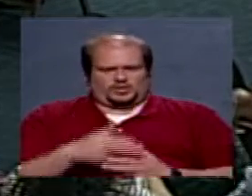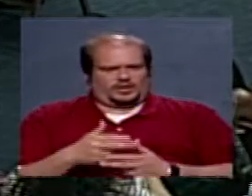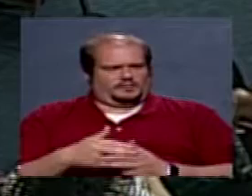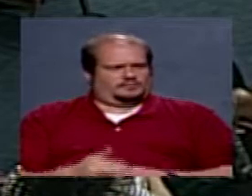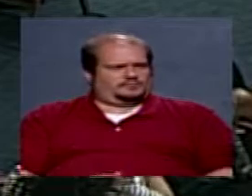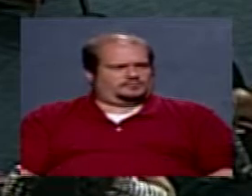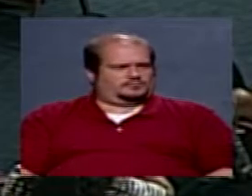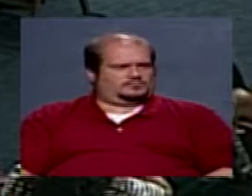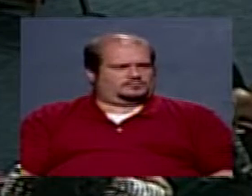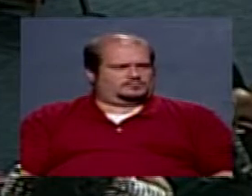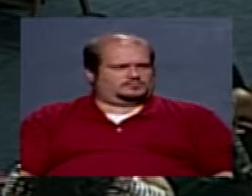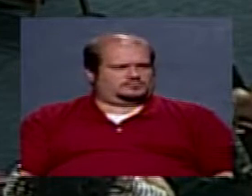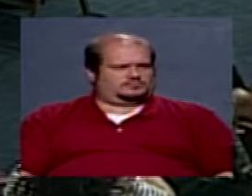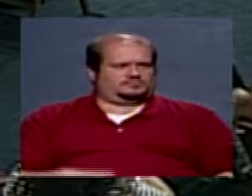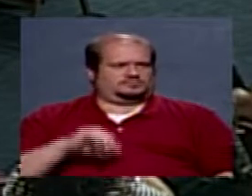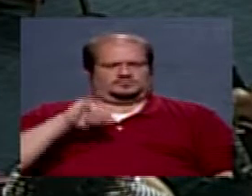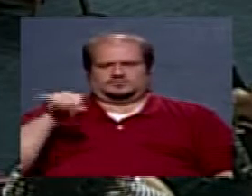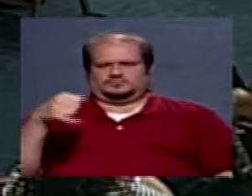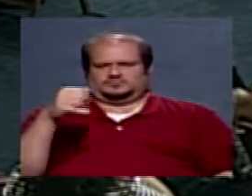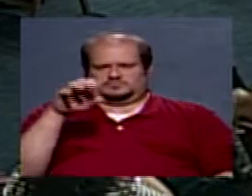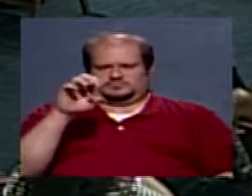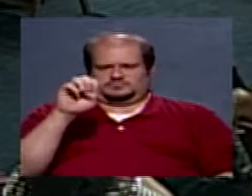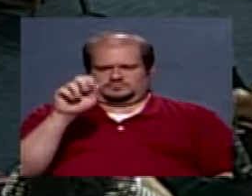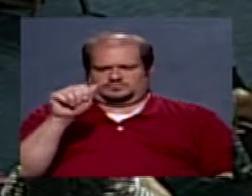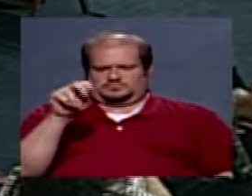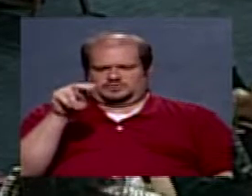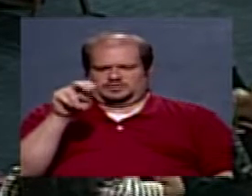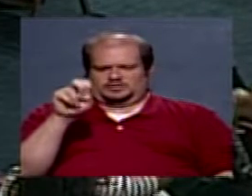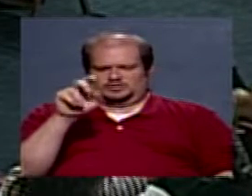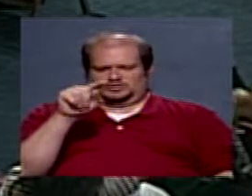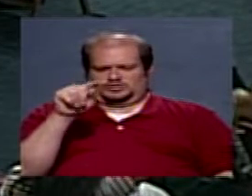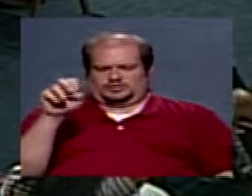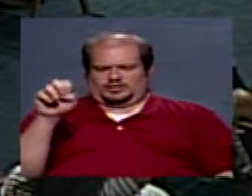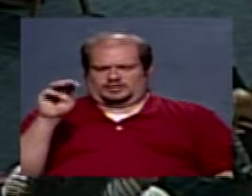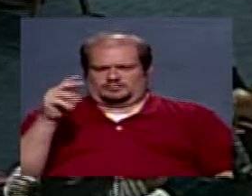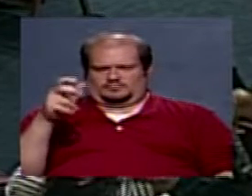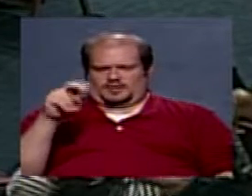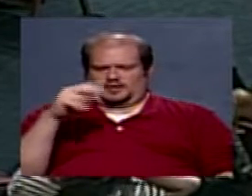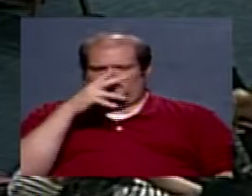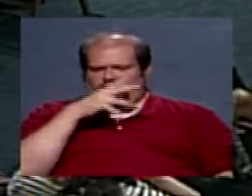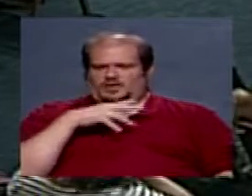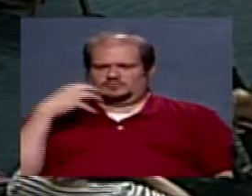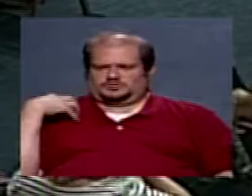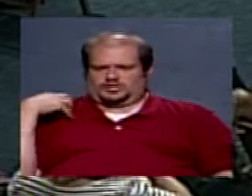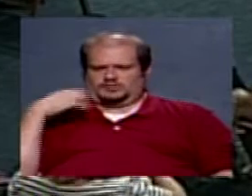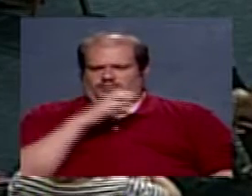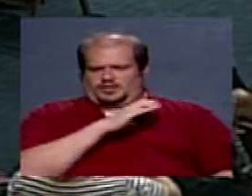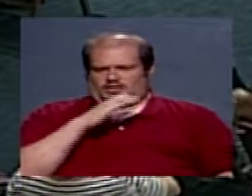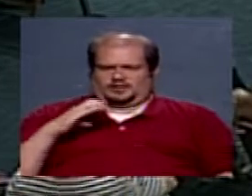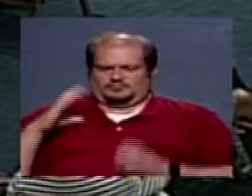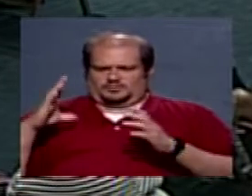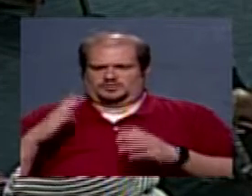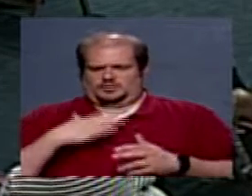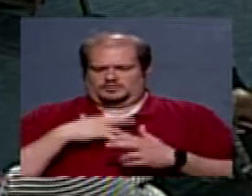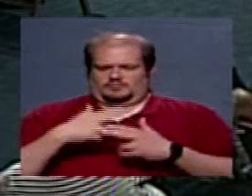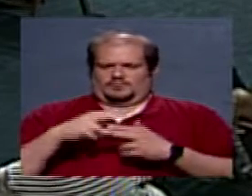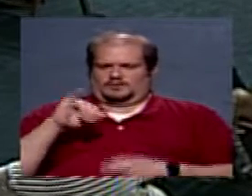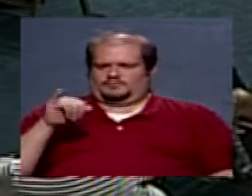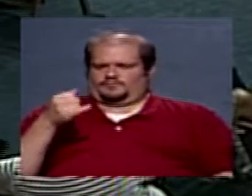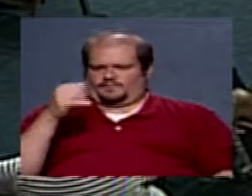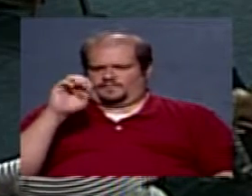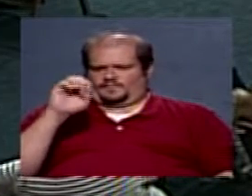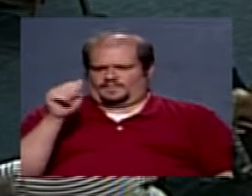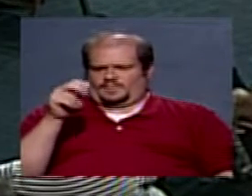is? Jeanette Mann. Okay, Jeanette. Madam Chairman and Commissioners, my name is Jeanette